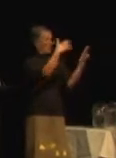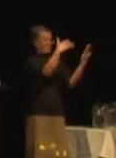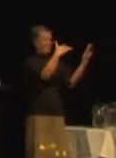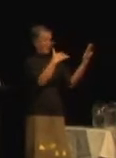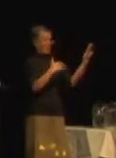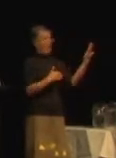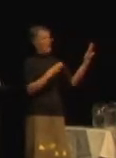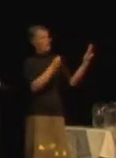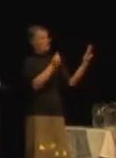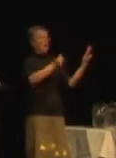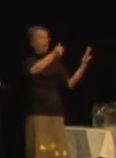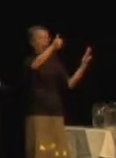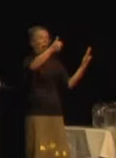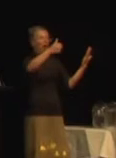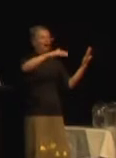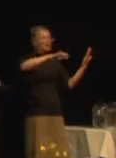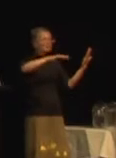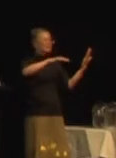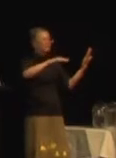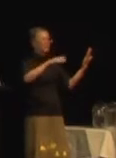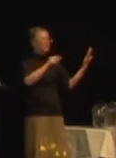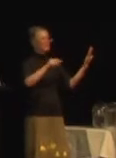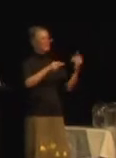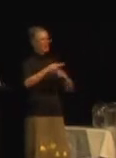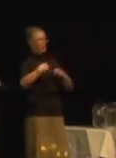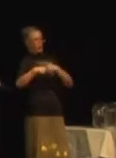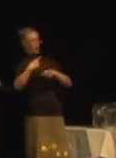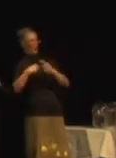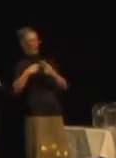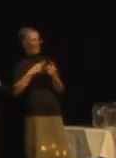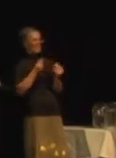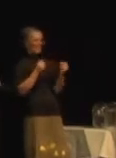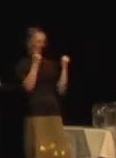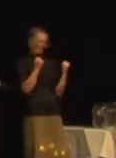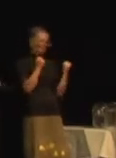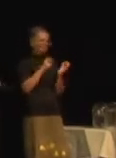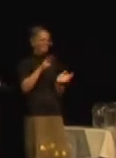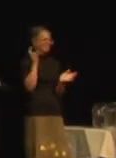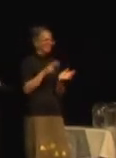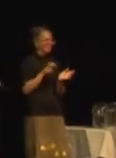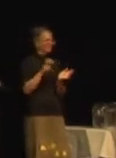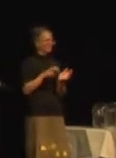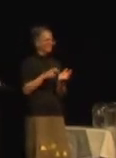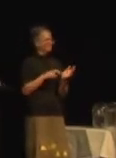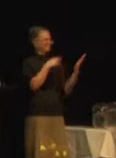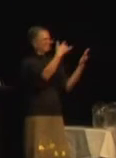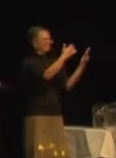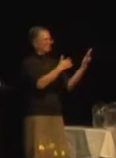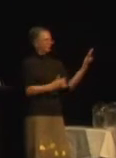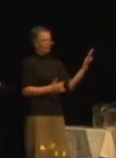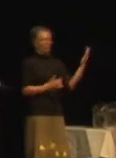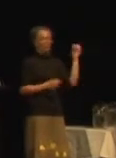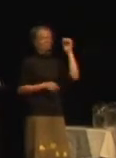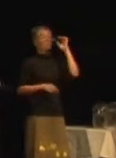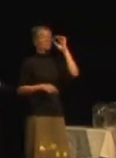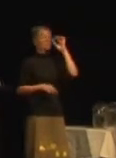failures, some backtracks and some big wins. Over time, the DigitalNZ team have focused into a core set of